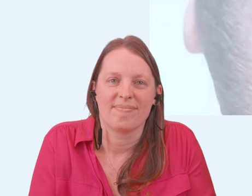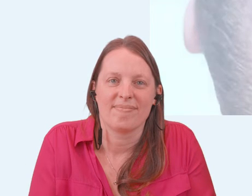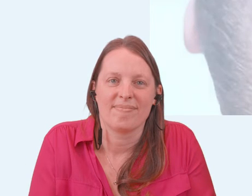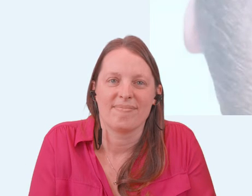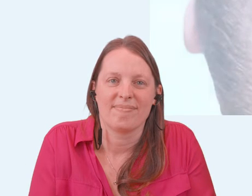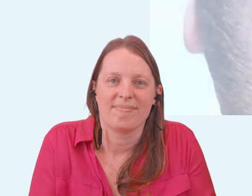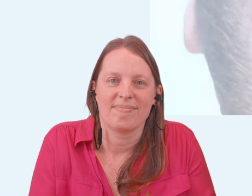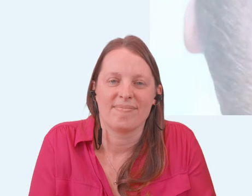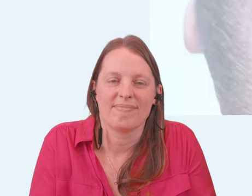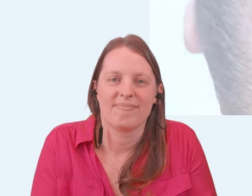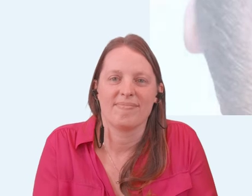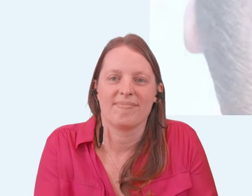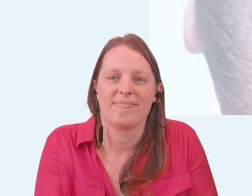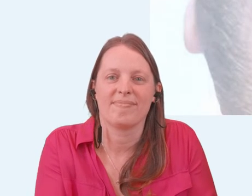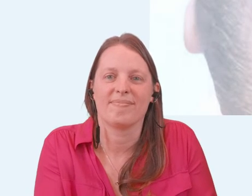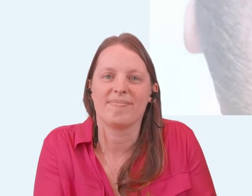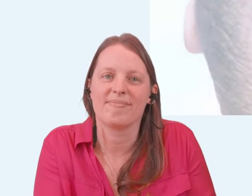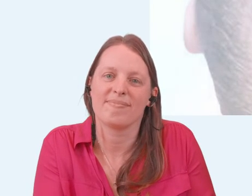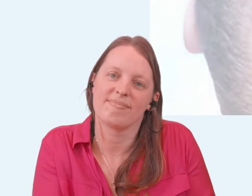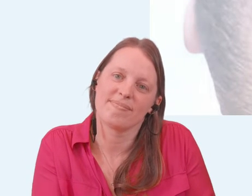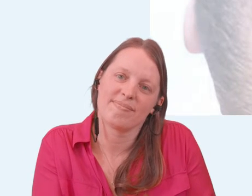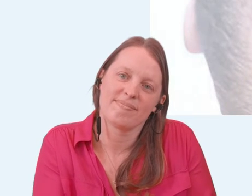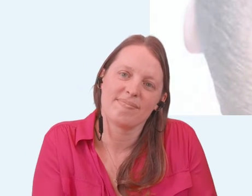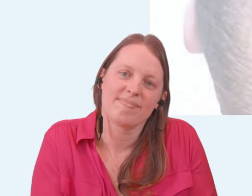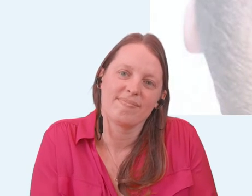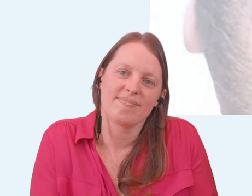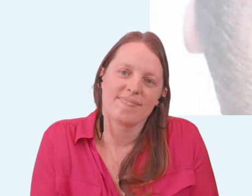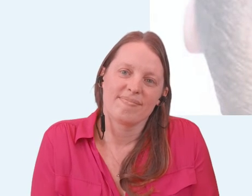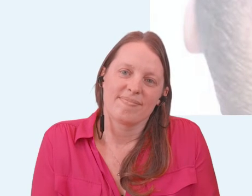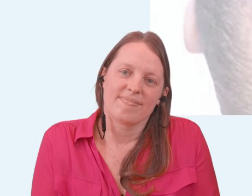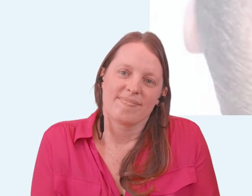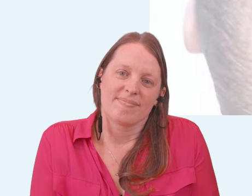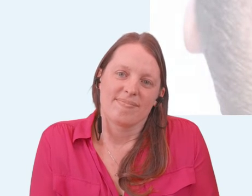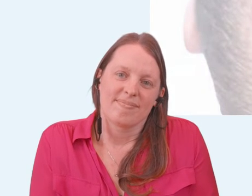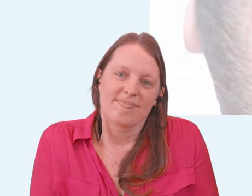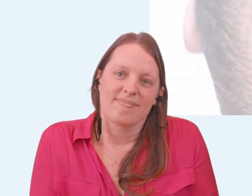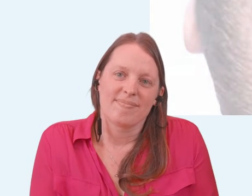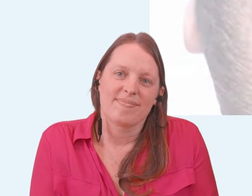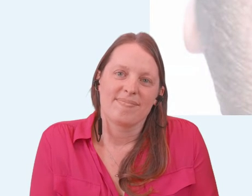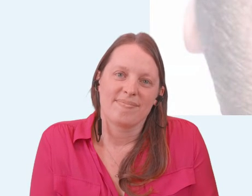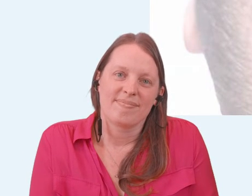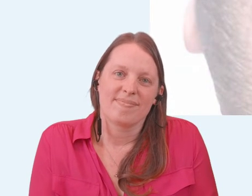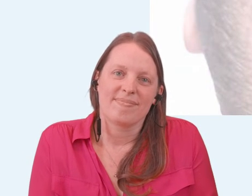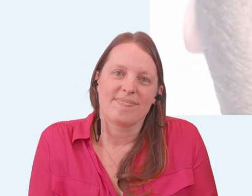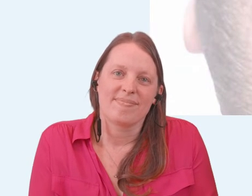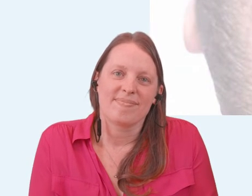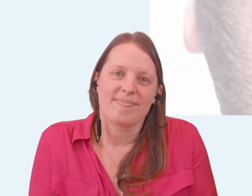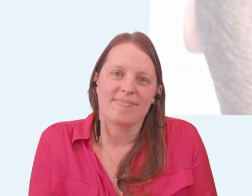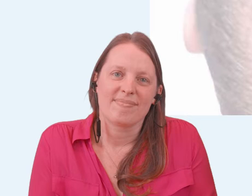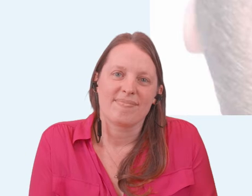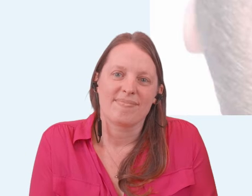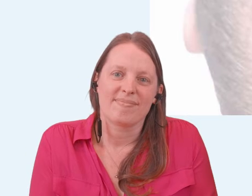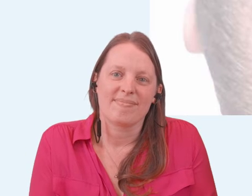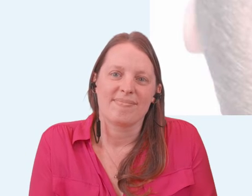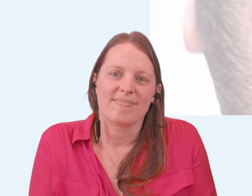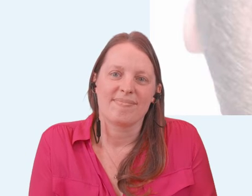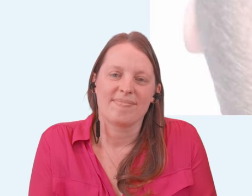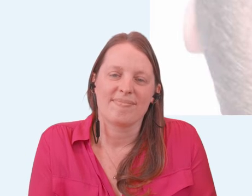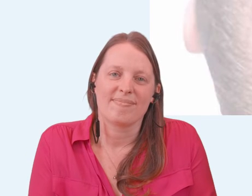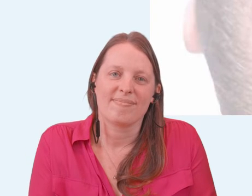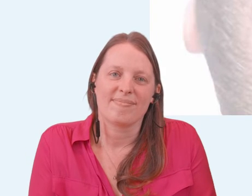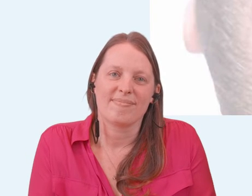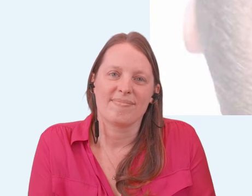what happened? How to explain that finding? You can see here the clots on